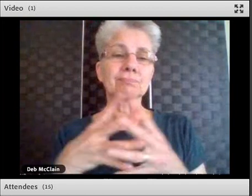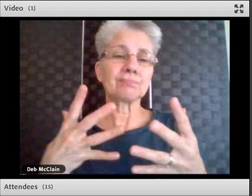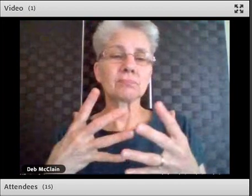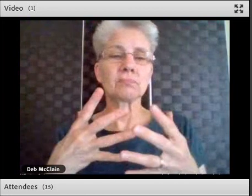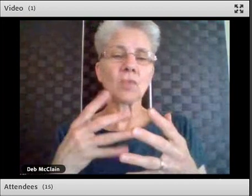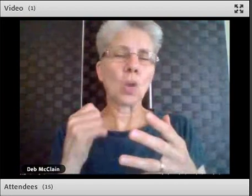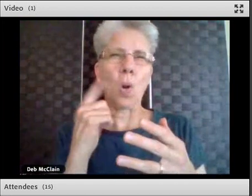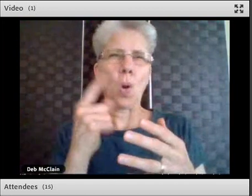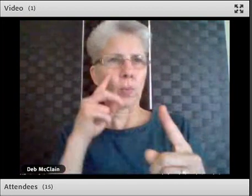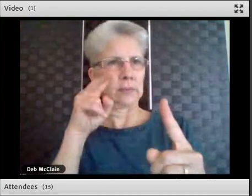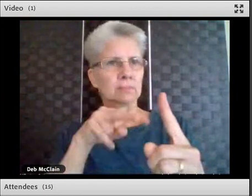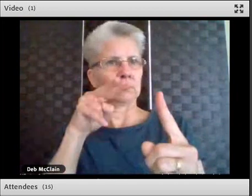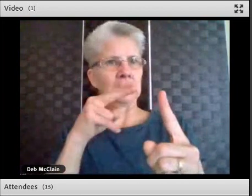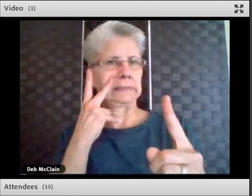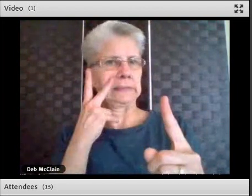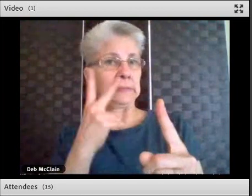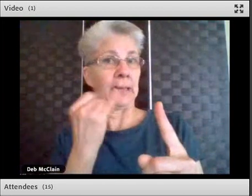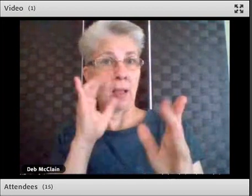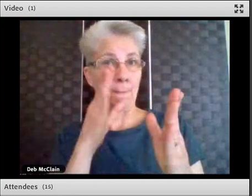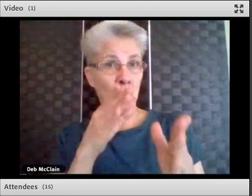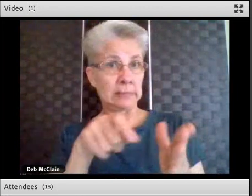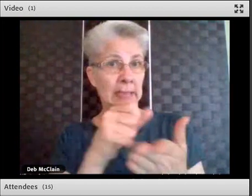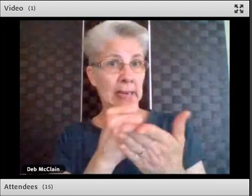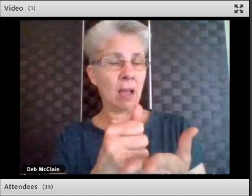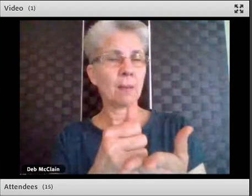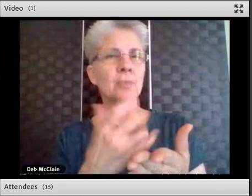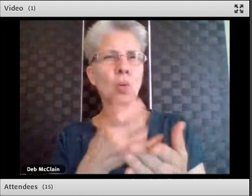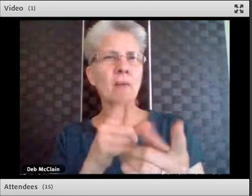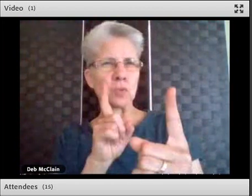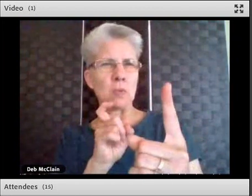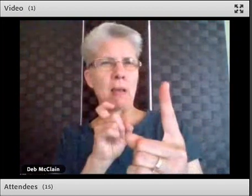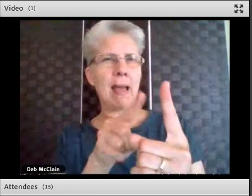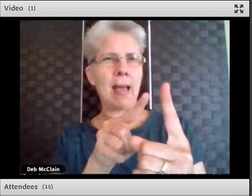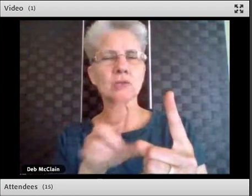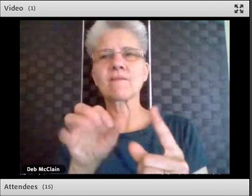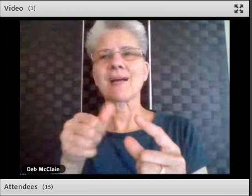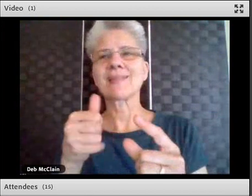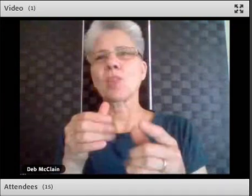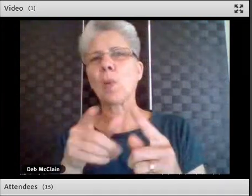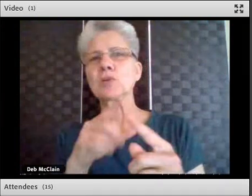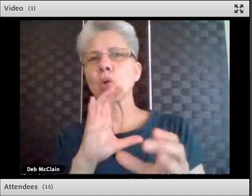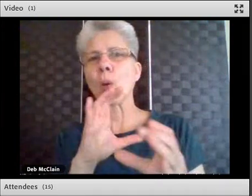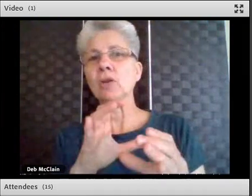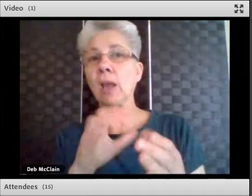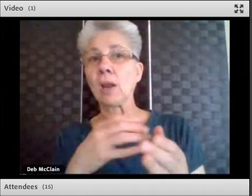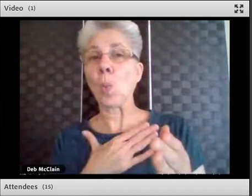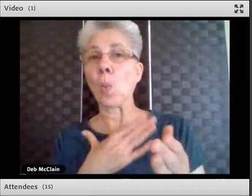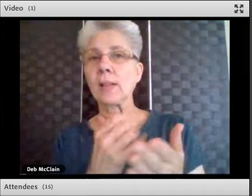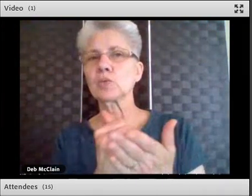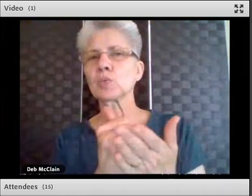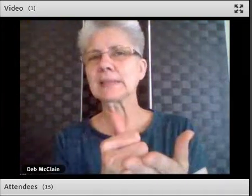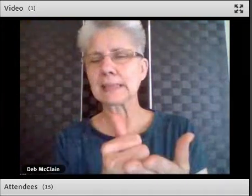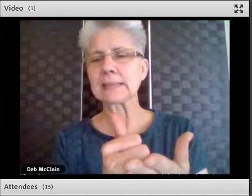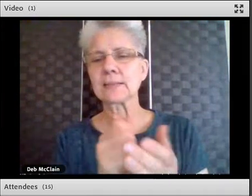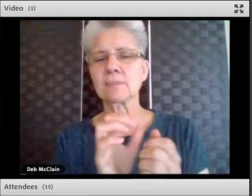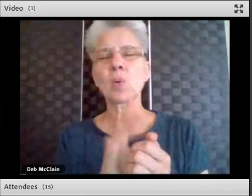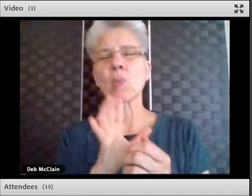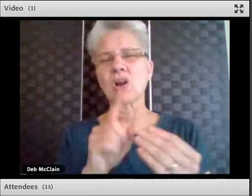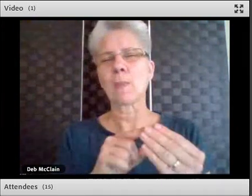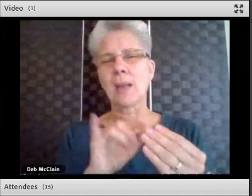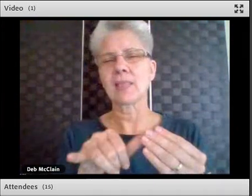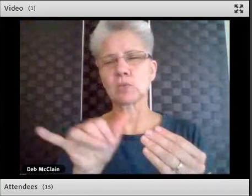you won't always know if someone needs help, so you may have to ask directly or find another way to communicate your willingness to assist. We're going to talk